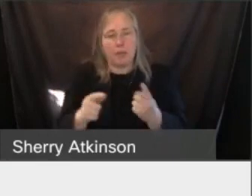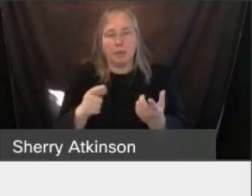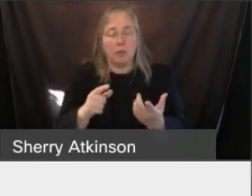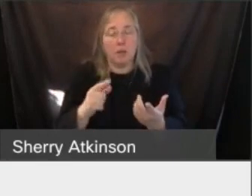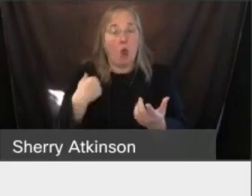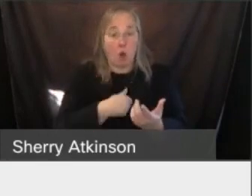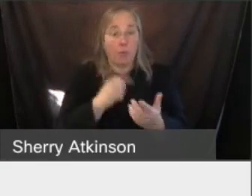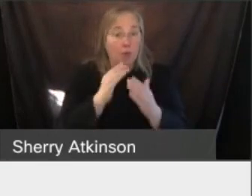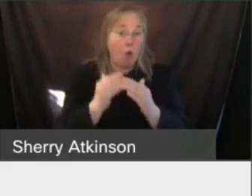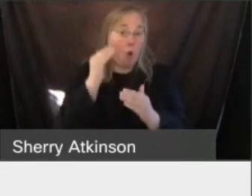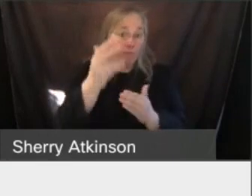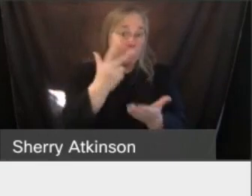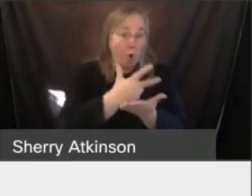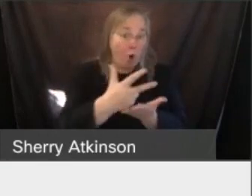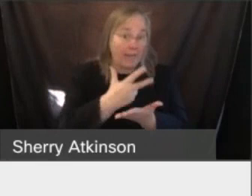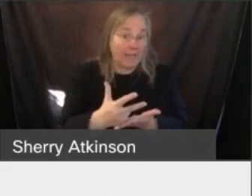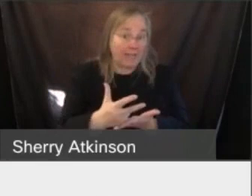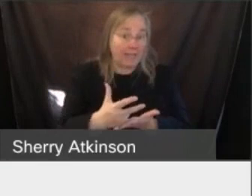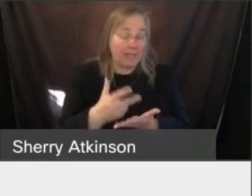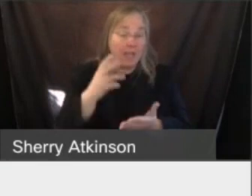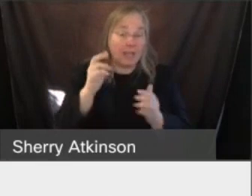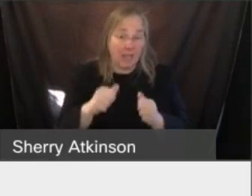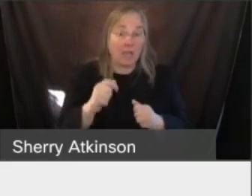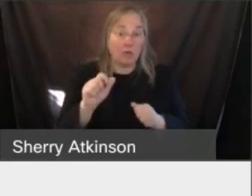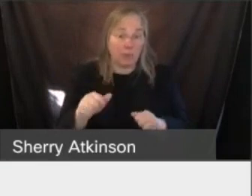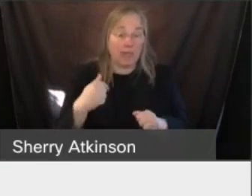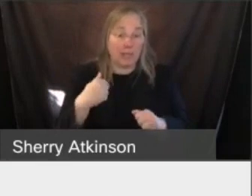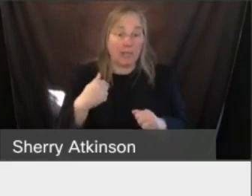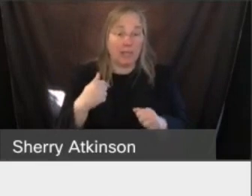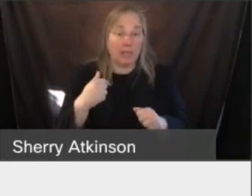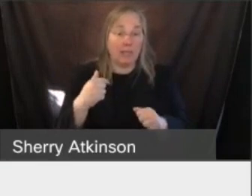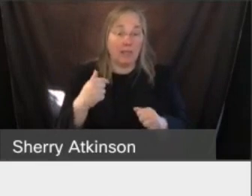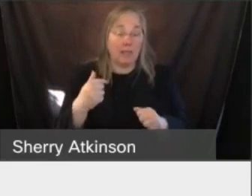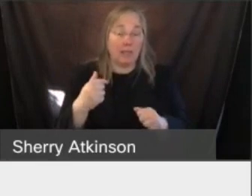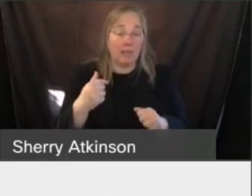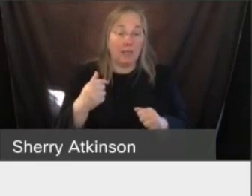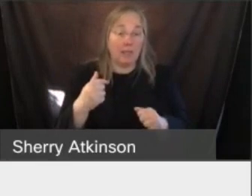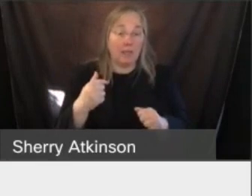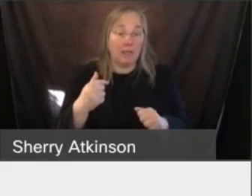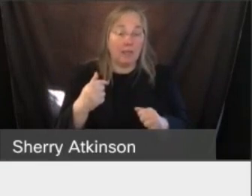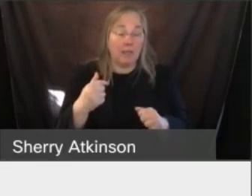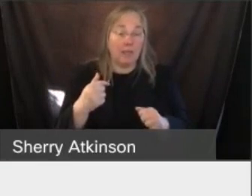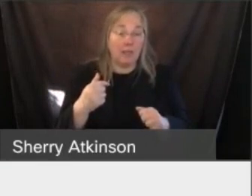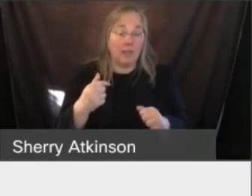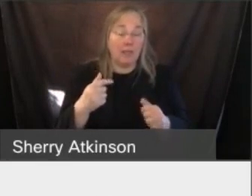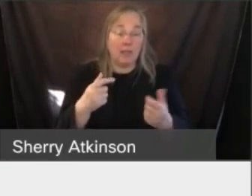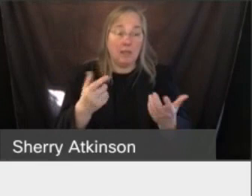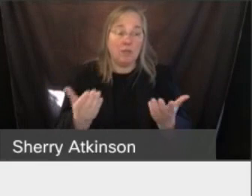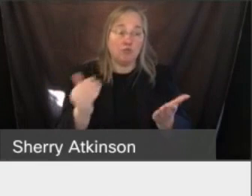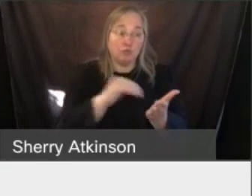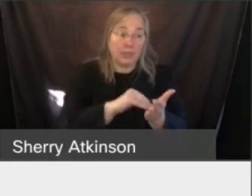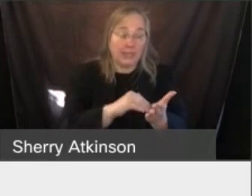over parking, and can we assemble bigger parcels of land by really examining